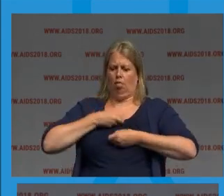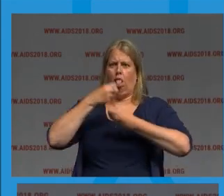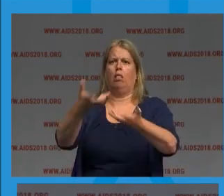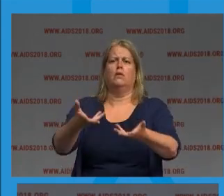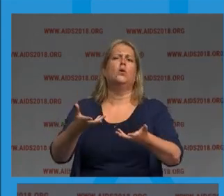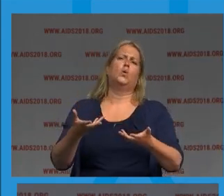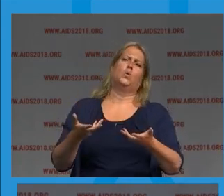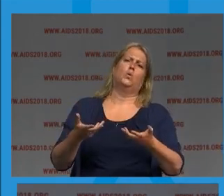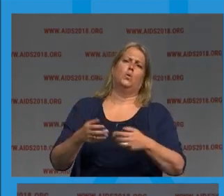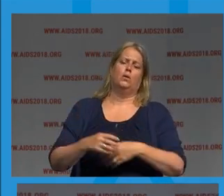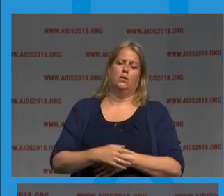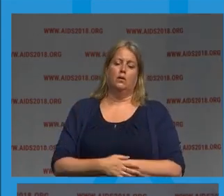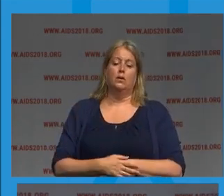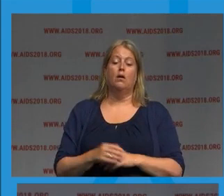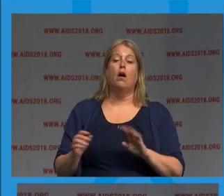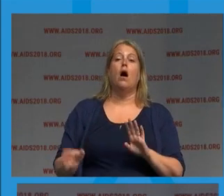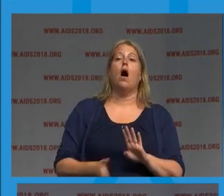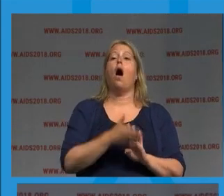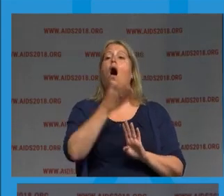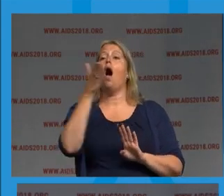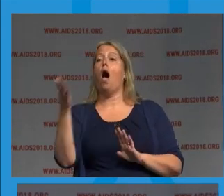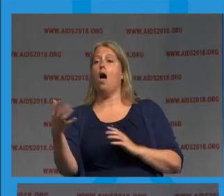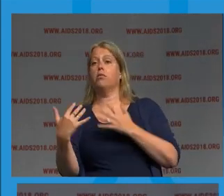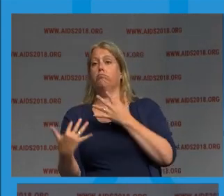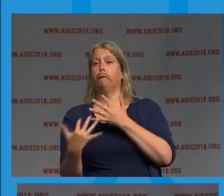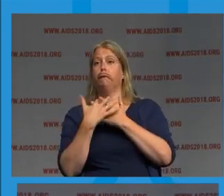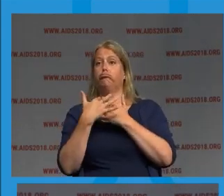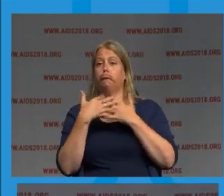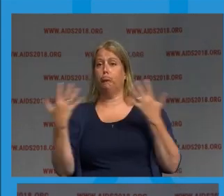Other consequences that I've even experienced is